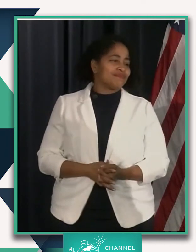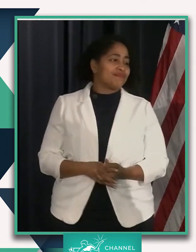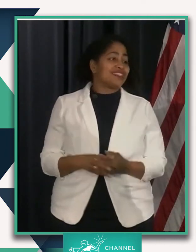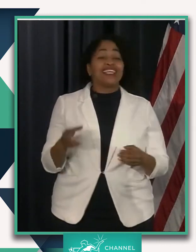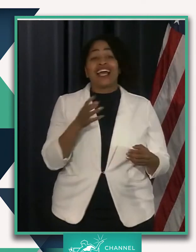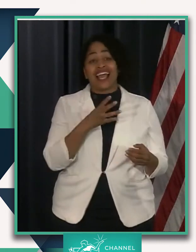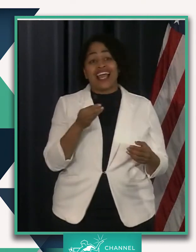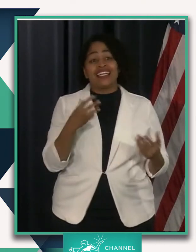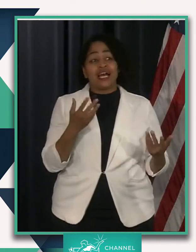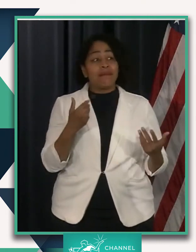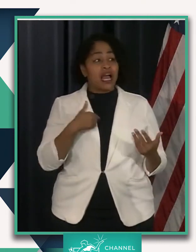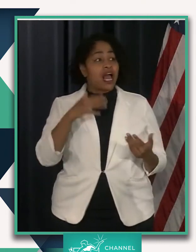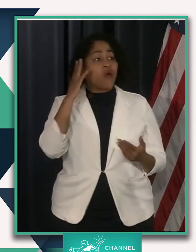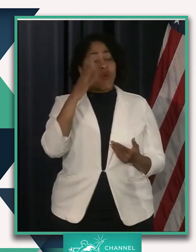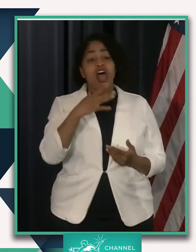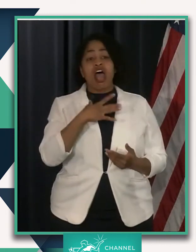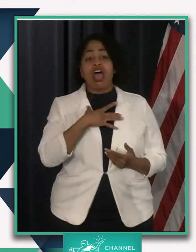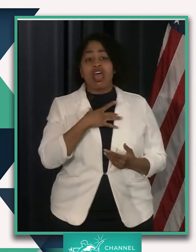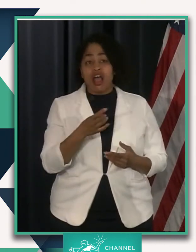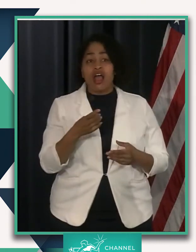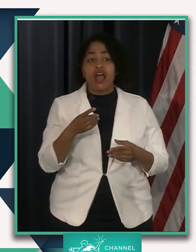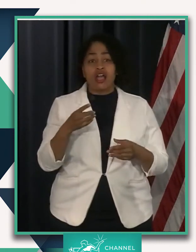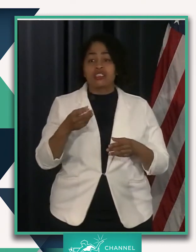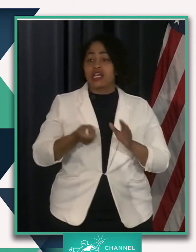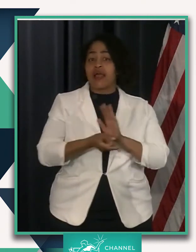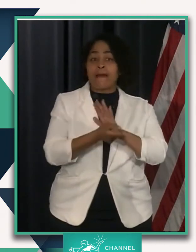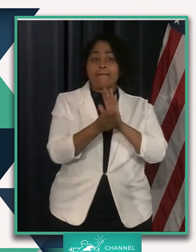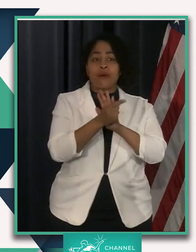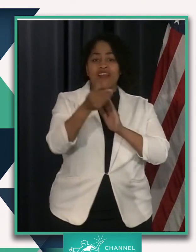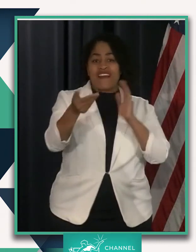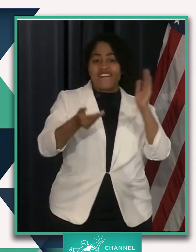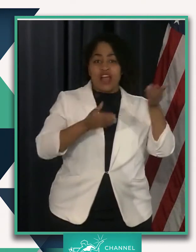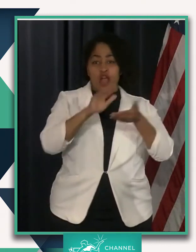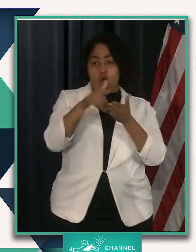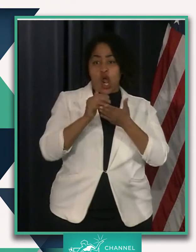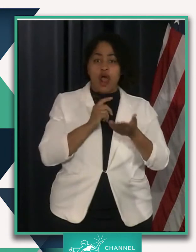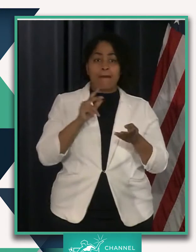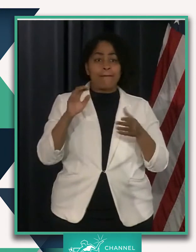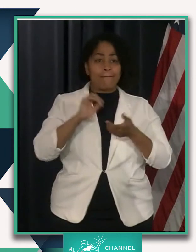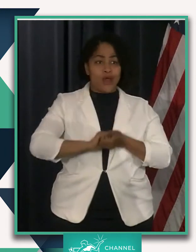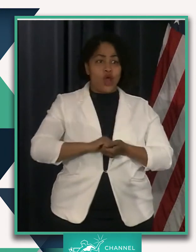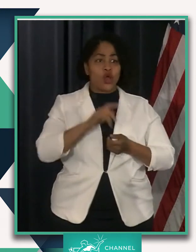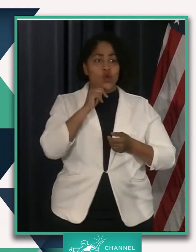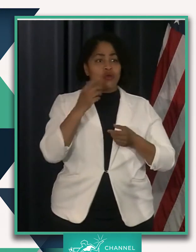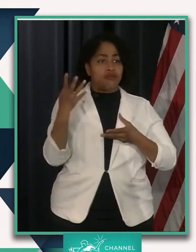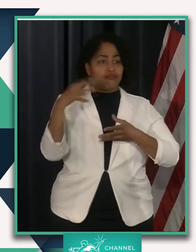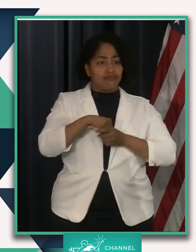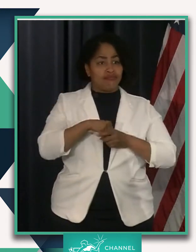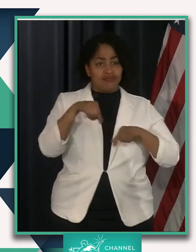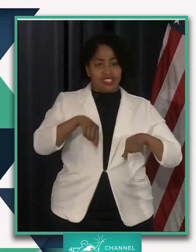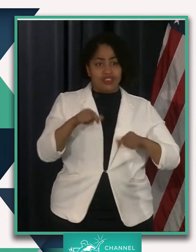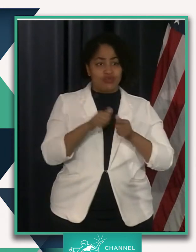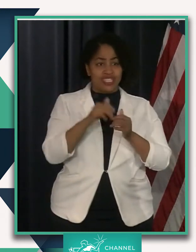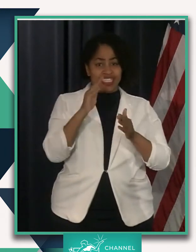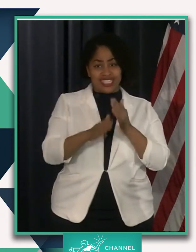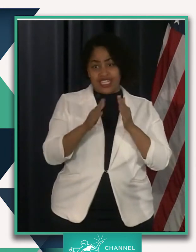And I would like to take a moment to invite up all of our partners who have been part of this within the